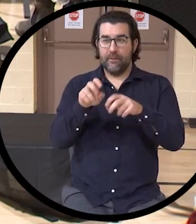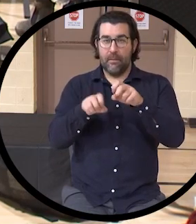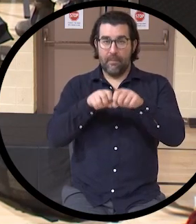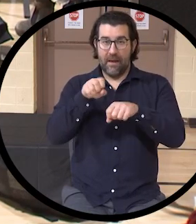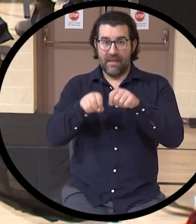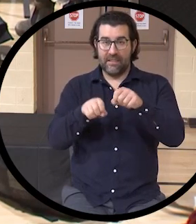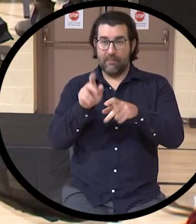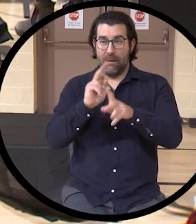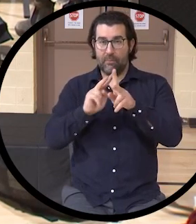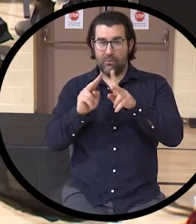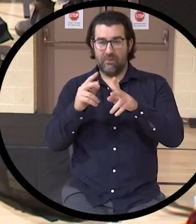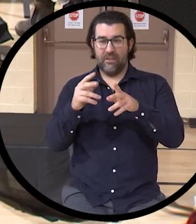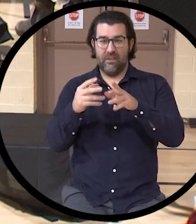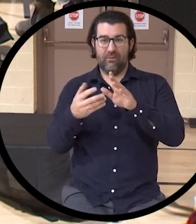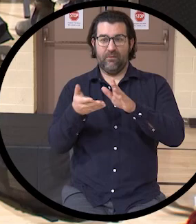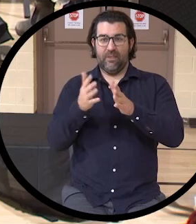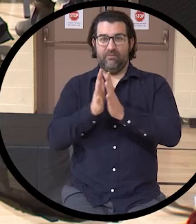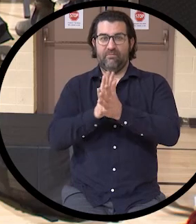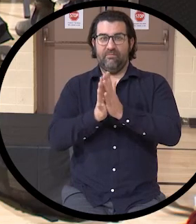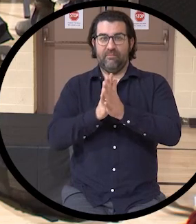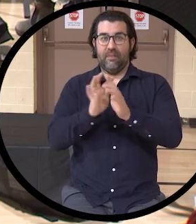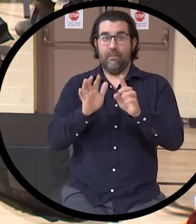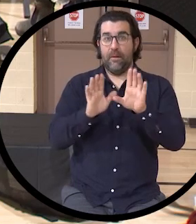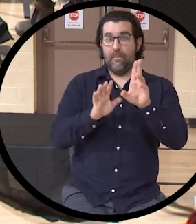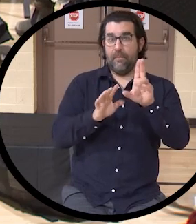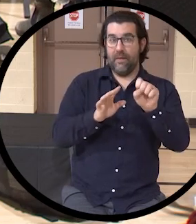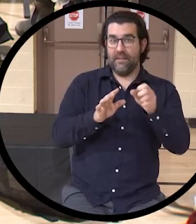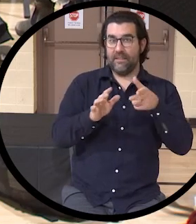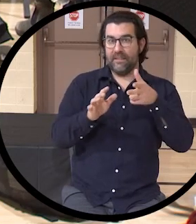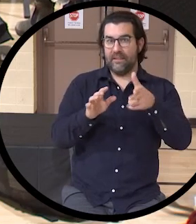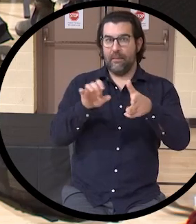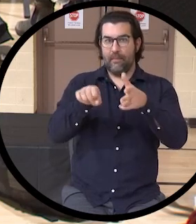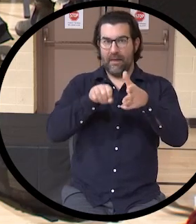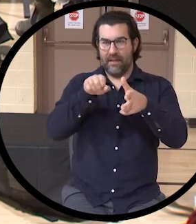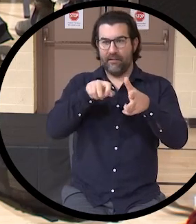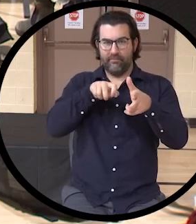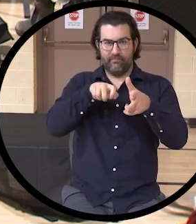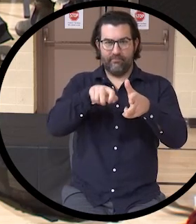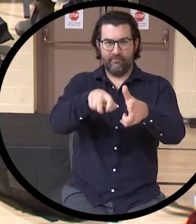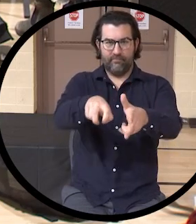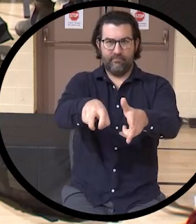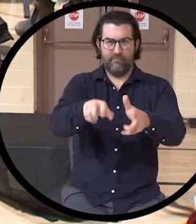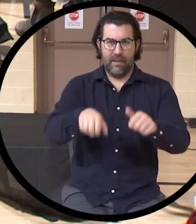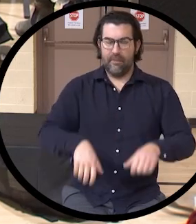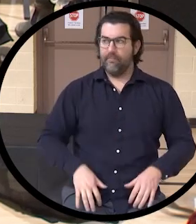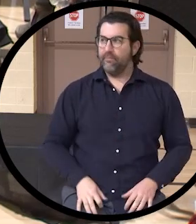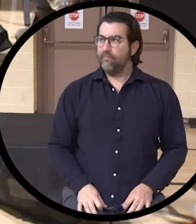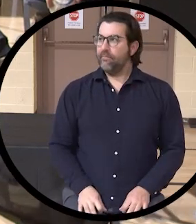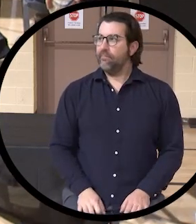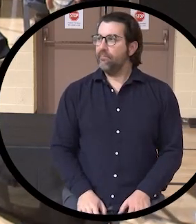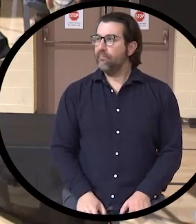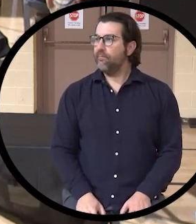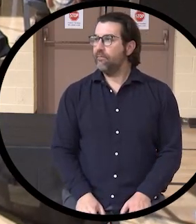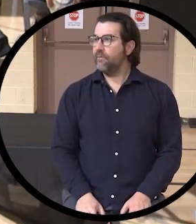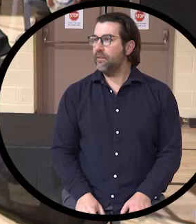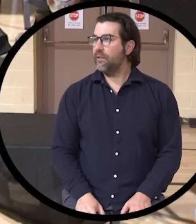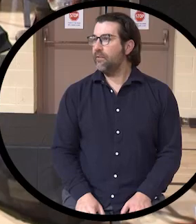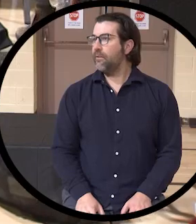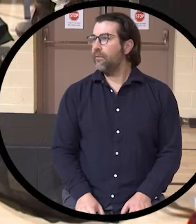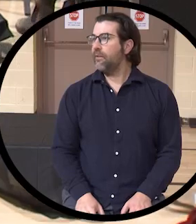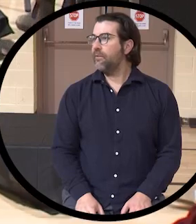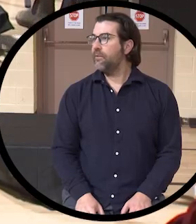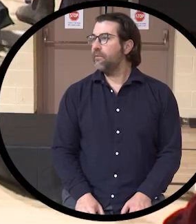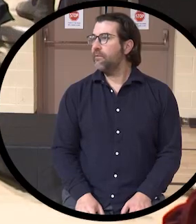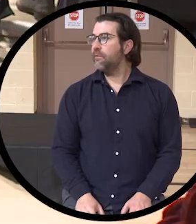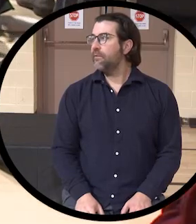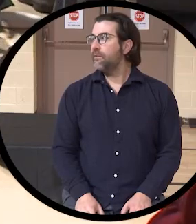far less conflicts between bikes and buses, which seems to be a more dangerous problem. I think I saw a question back here,